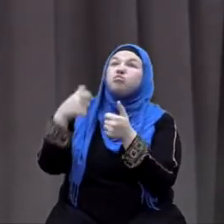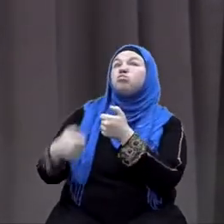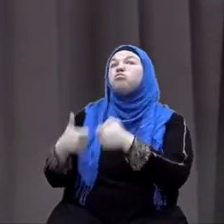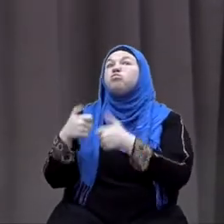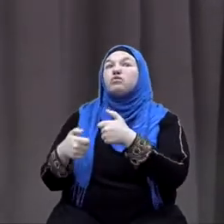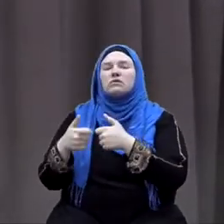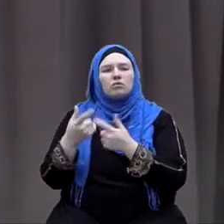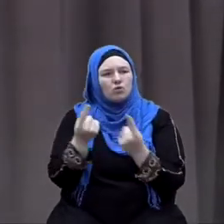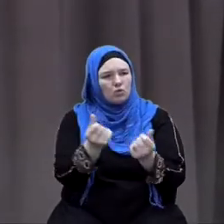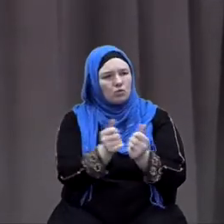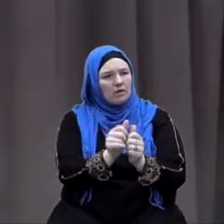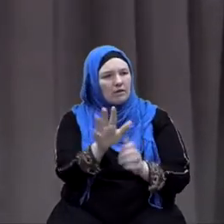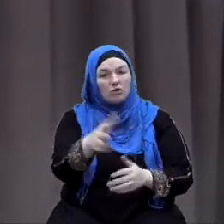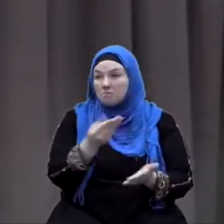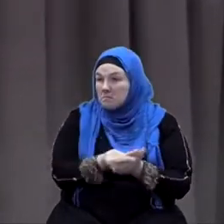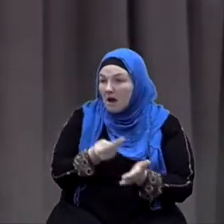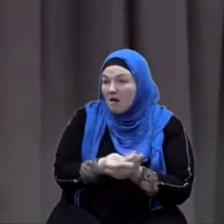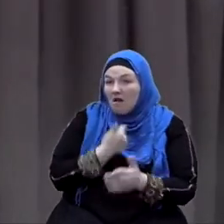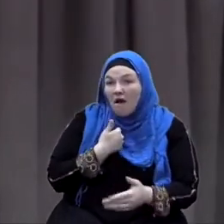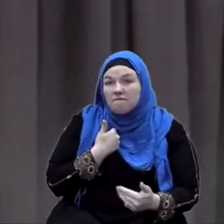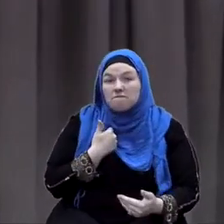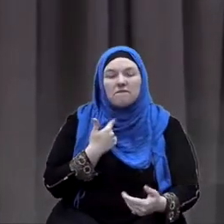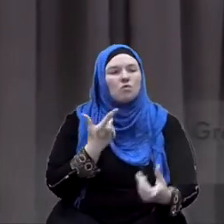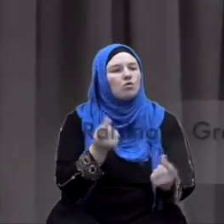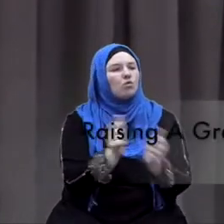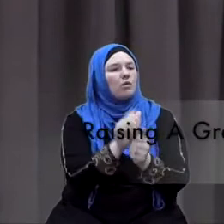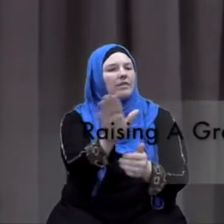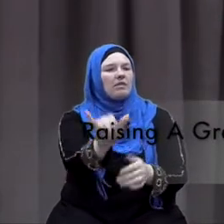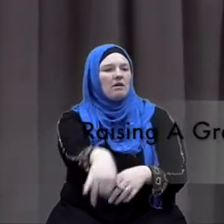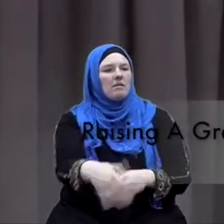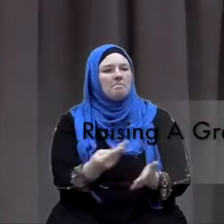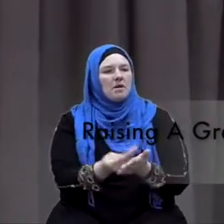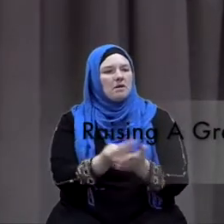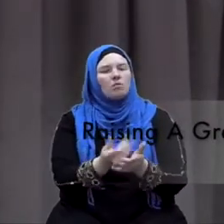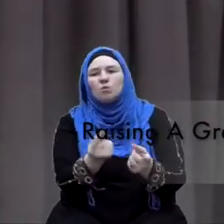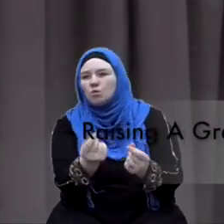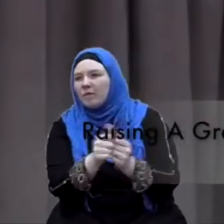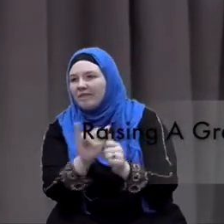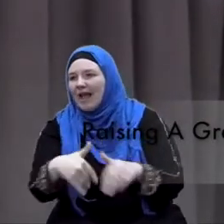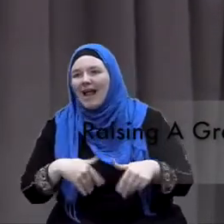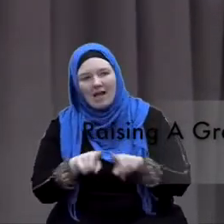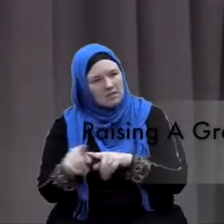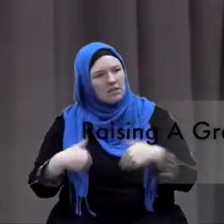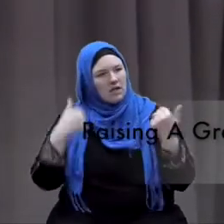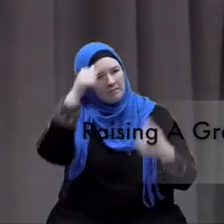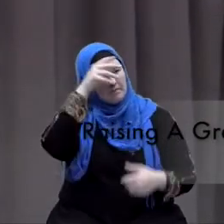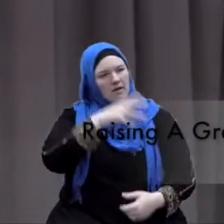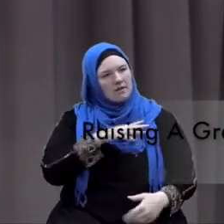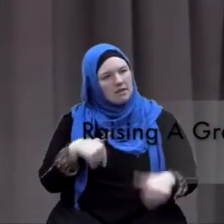time, discretionary money, discretionary resources? What did you do with this as a young man?